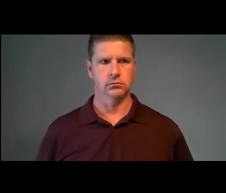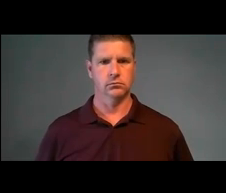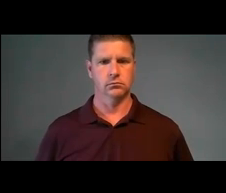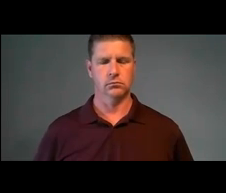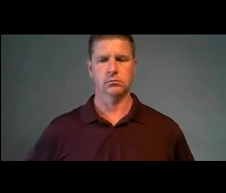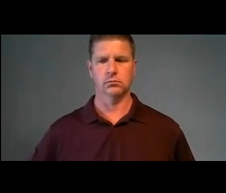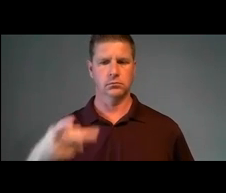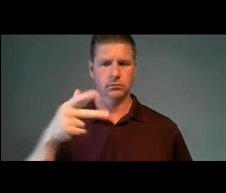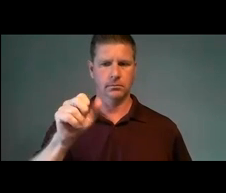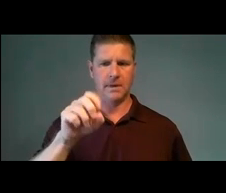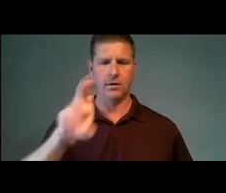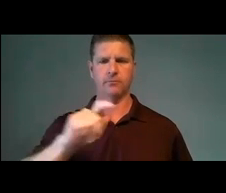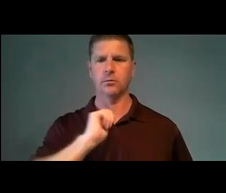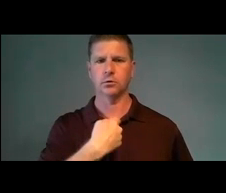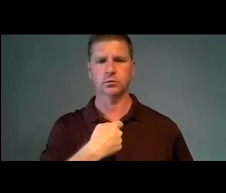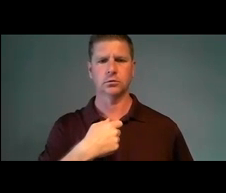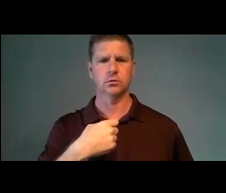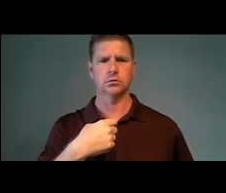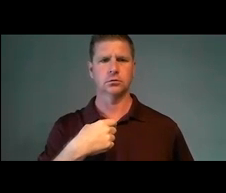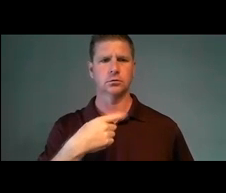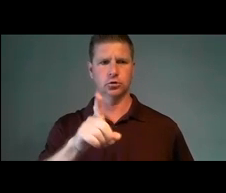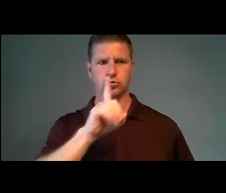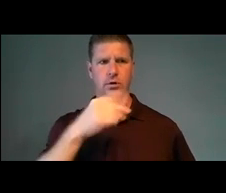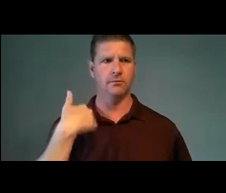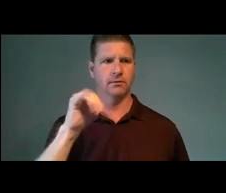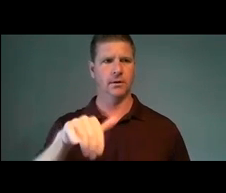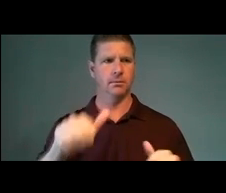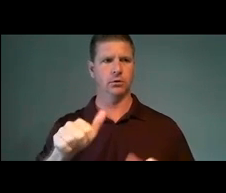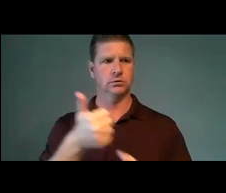Pastor, you've got to unmute yourself. You should have that ability.